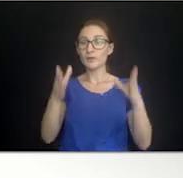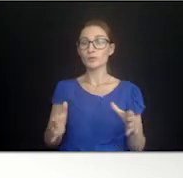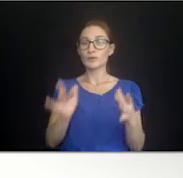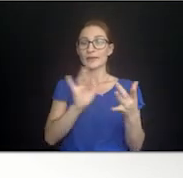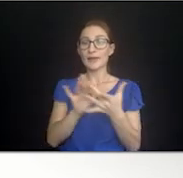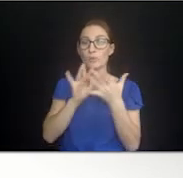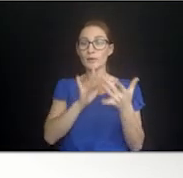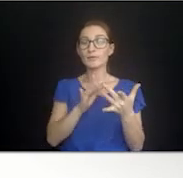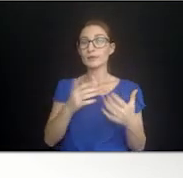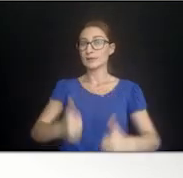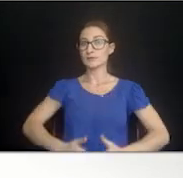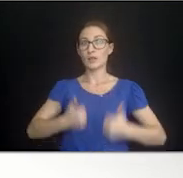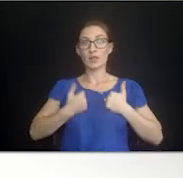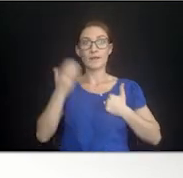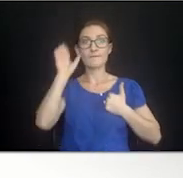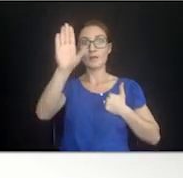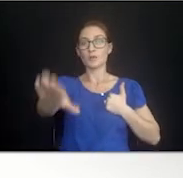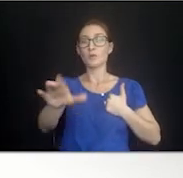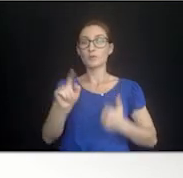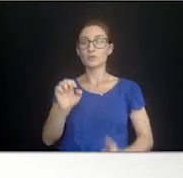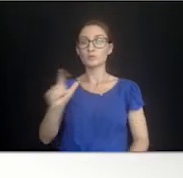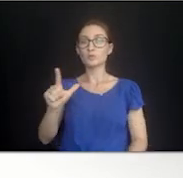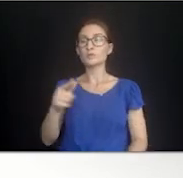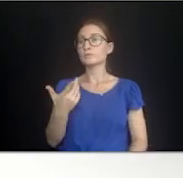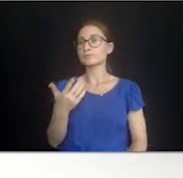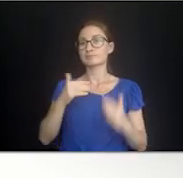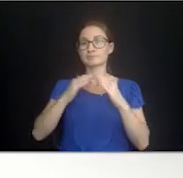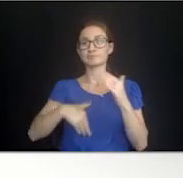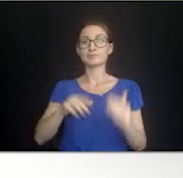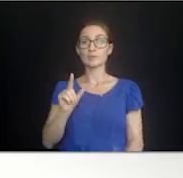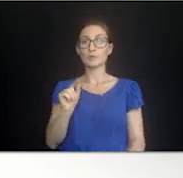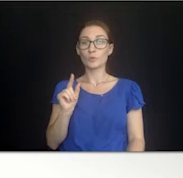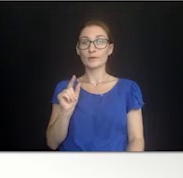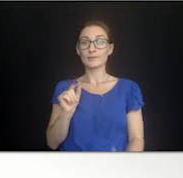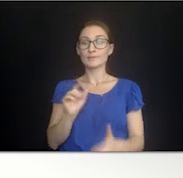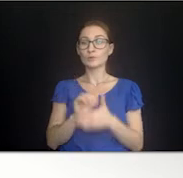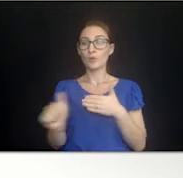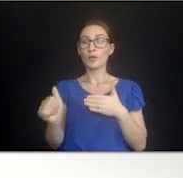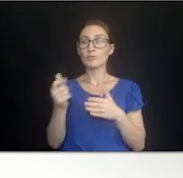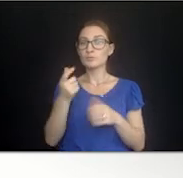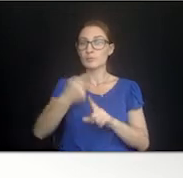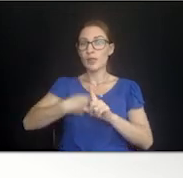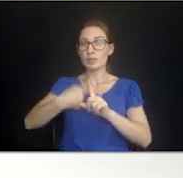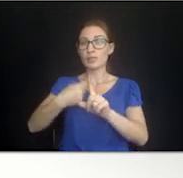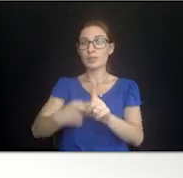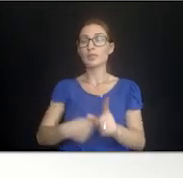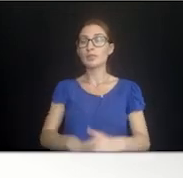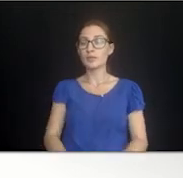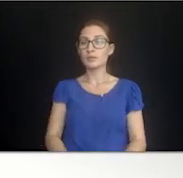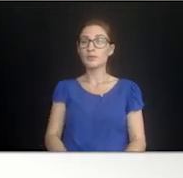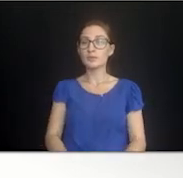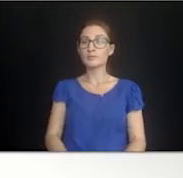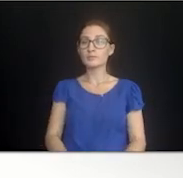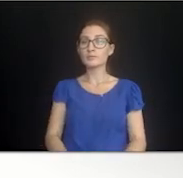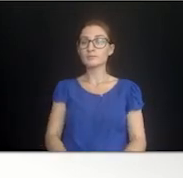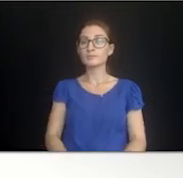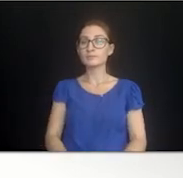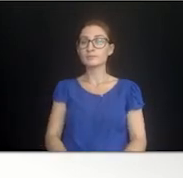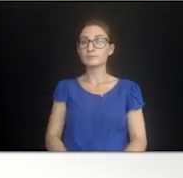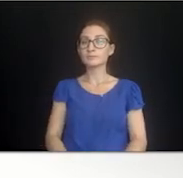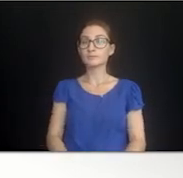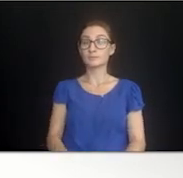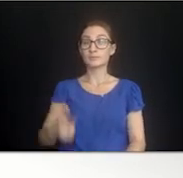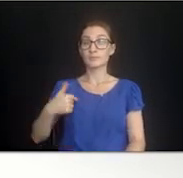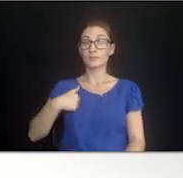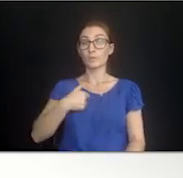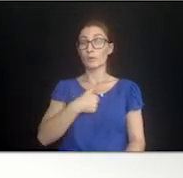network. Lifelong tool, $19.95 a month, $199 per year. We brought this